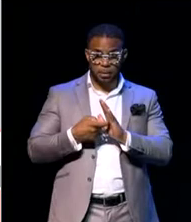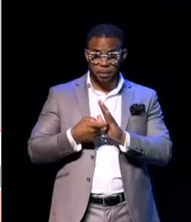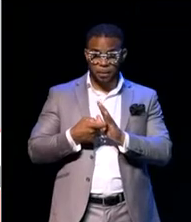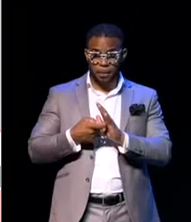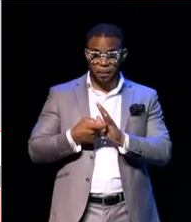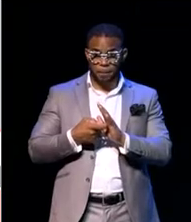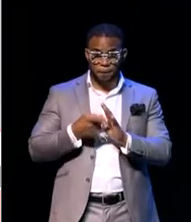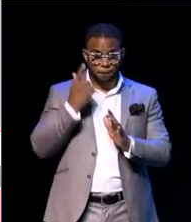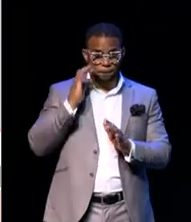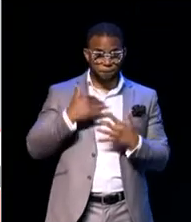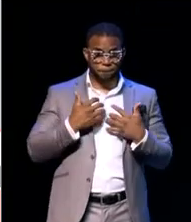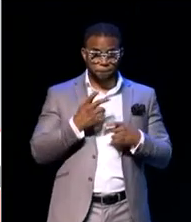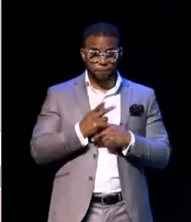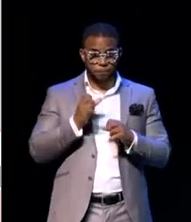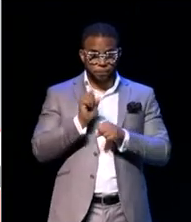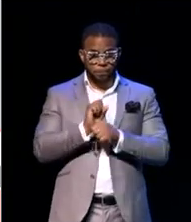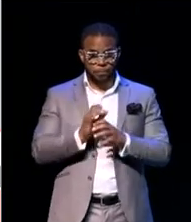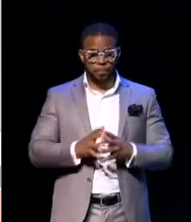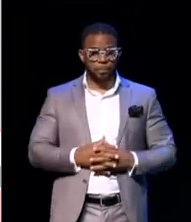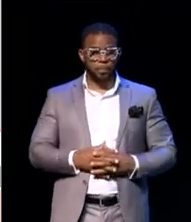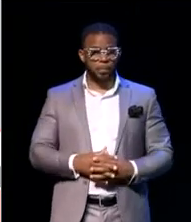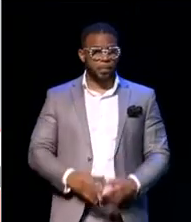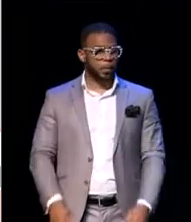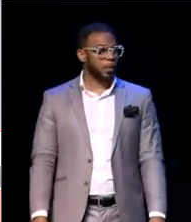mandatory for our healthcare workers.